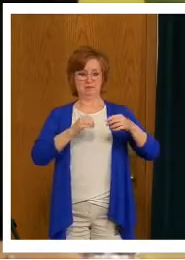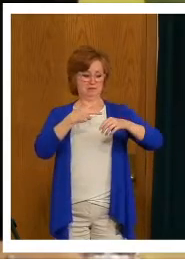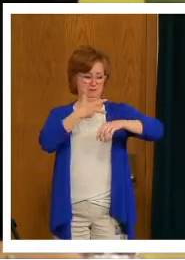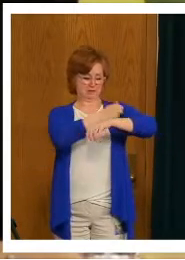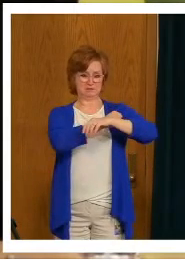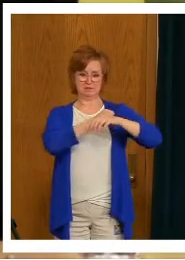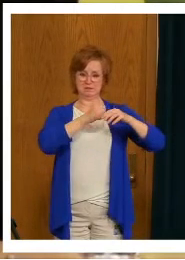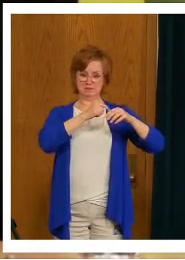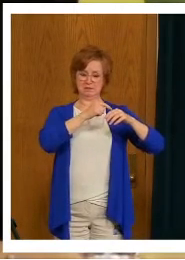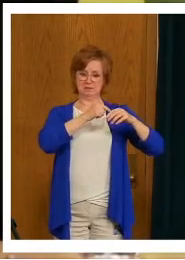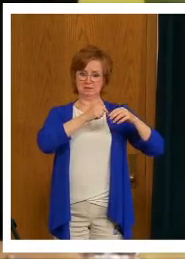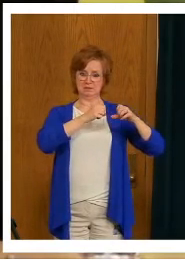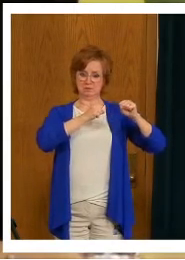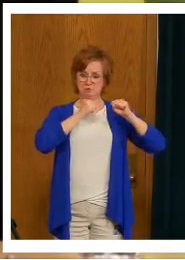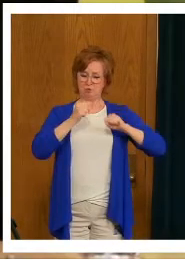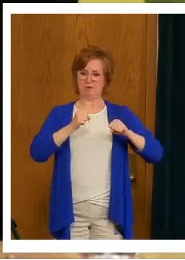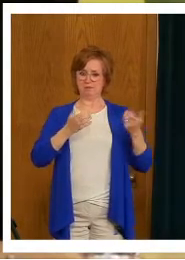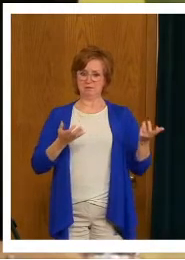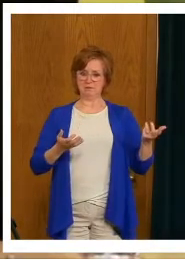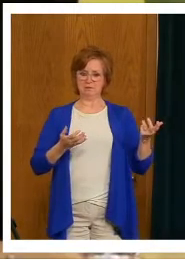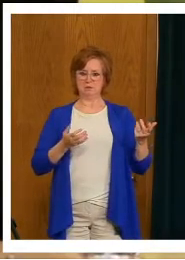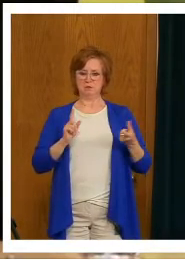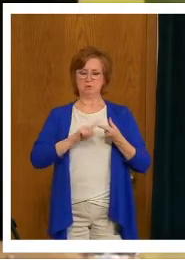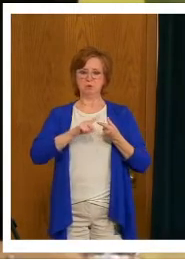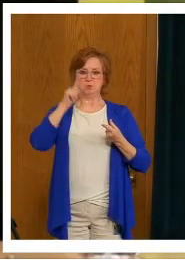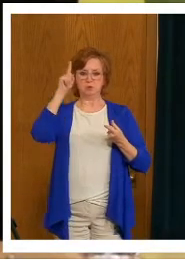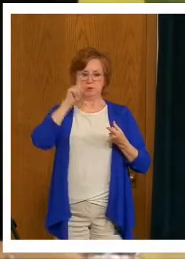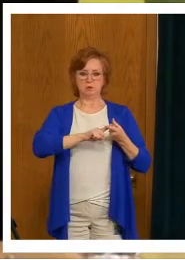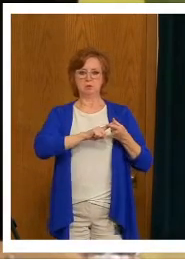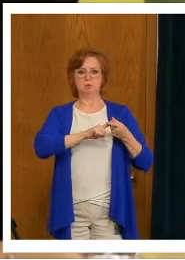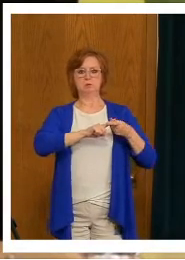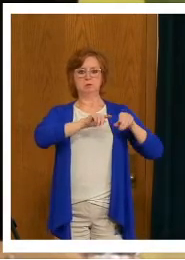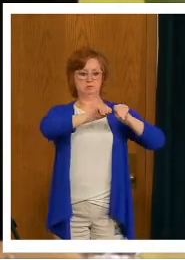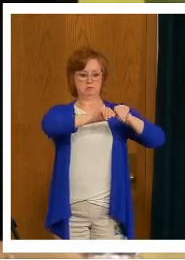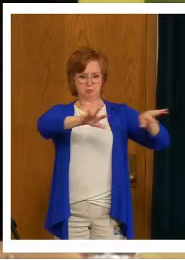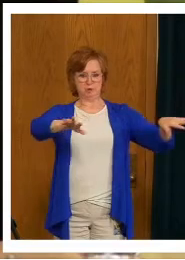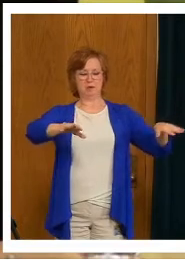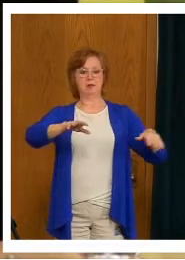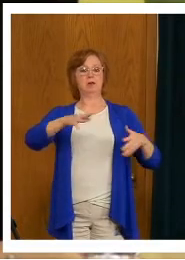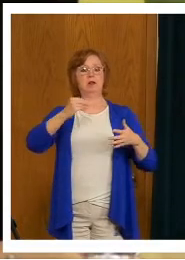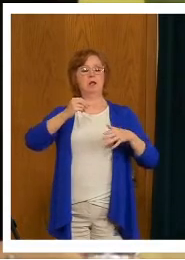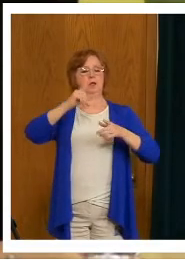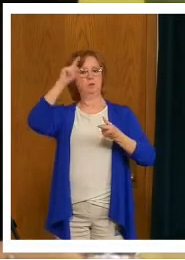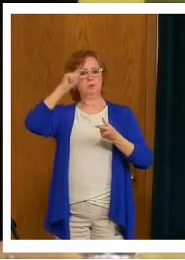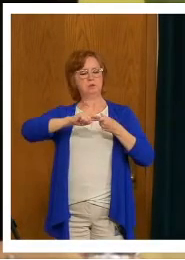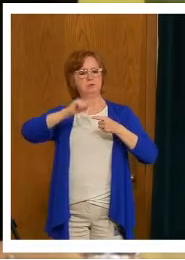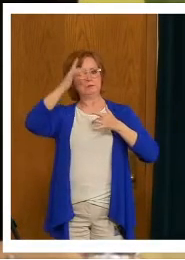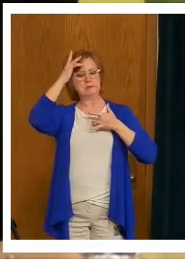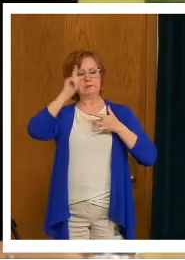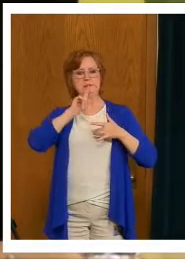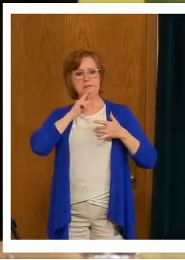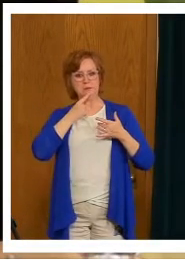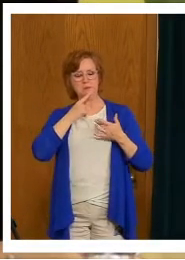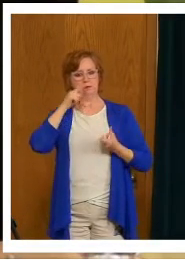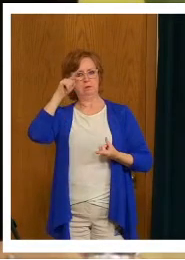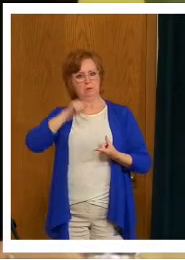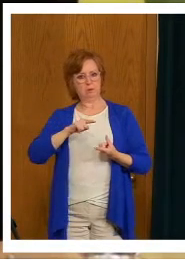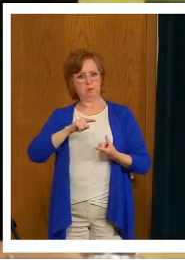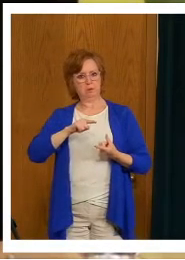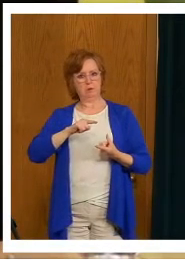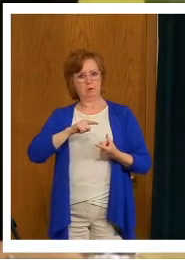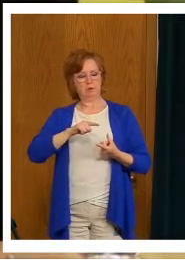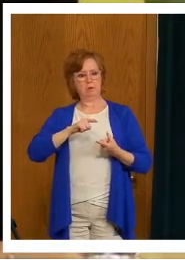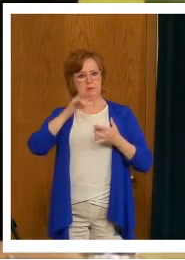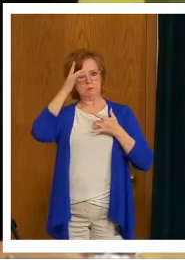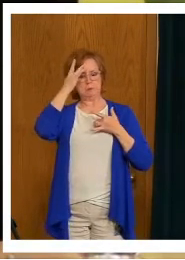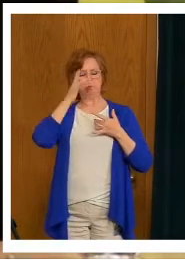preventing an infection of COVID. The vaccines work. They work extremely well. And we'd ask